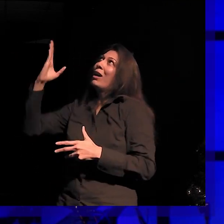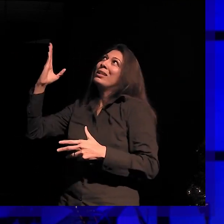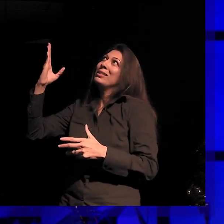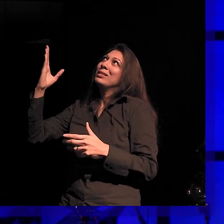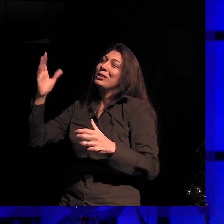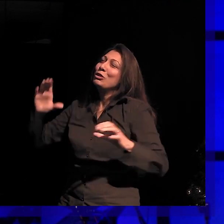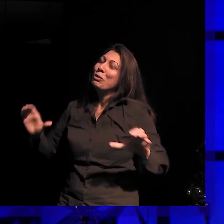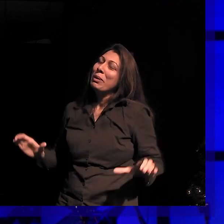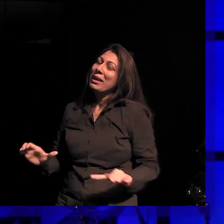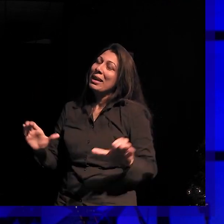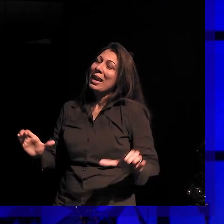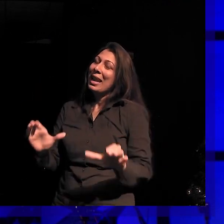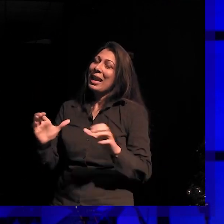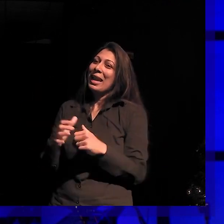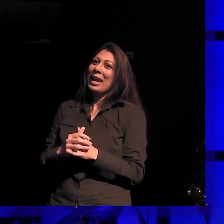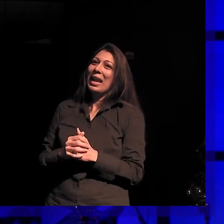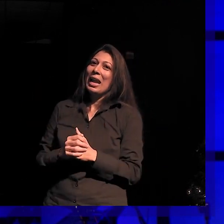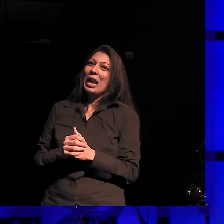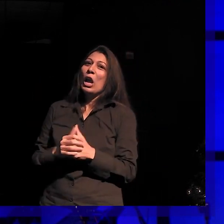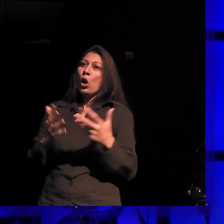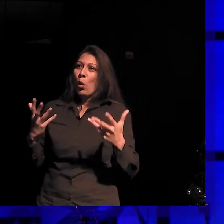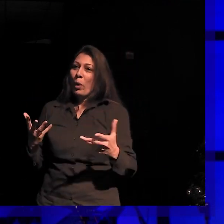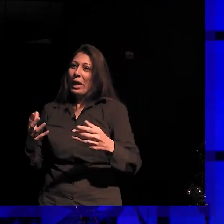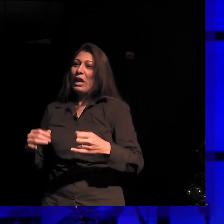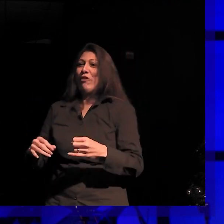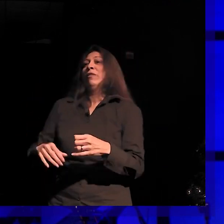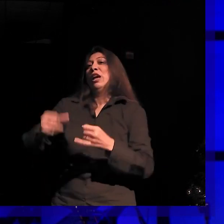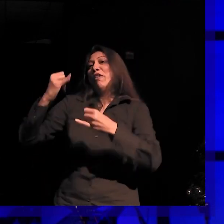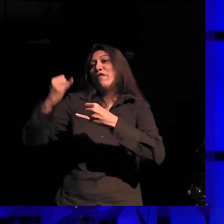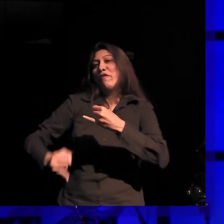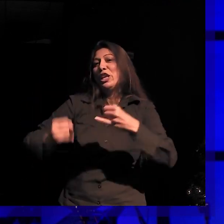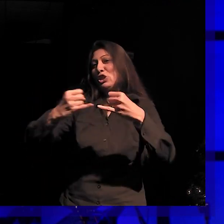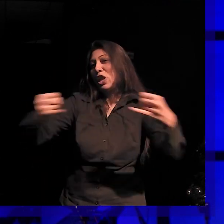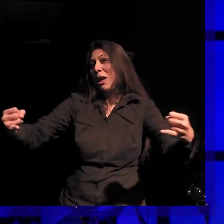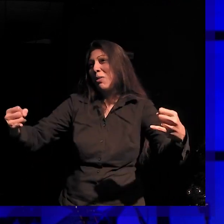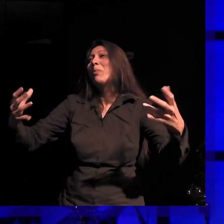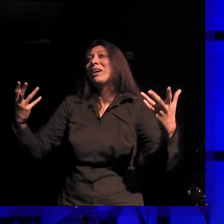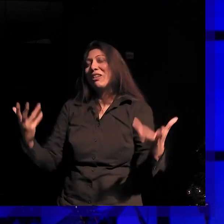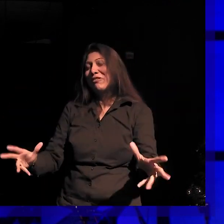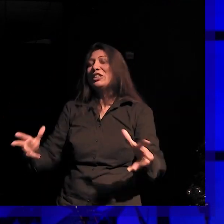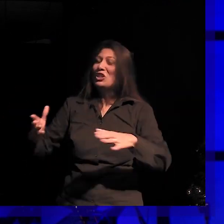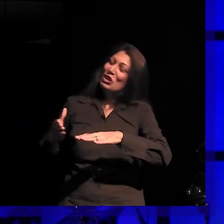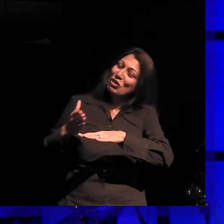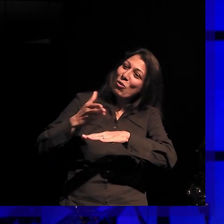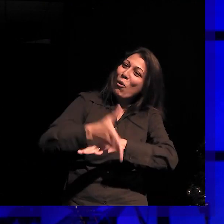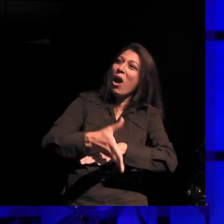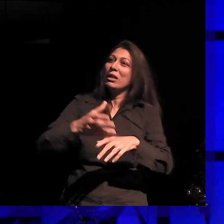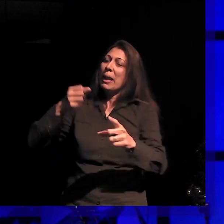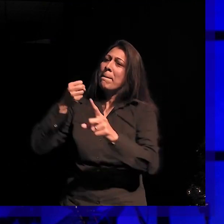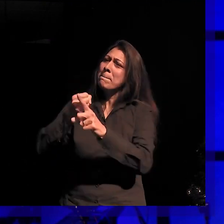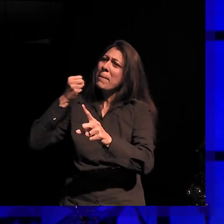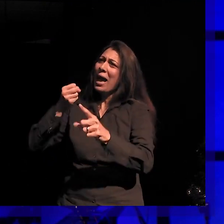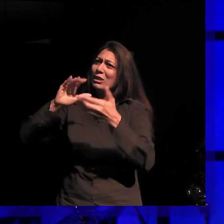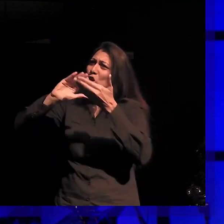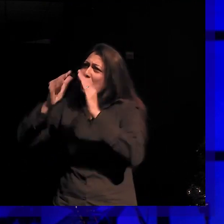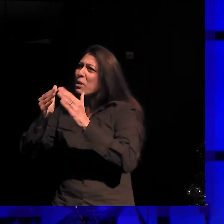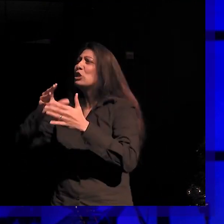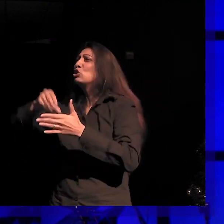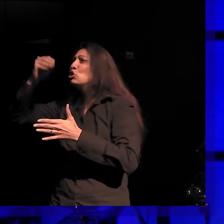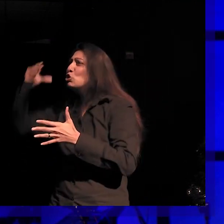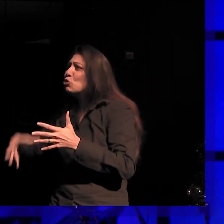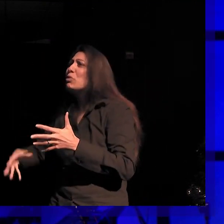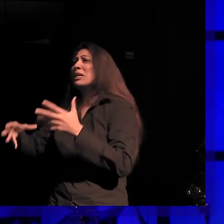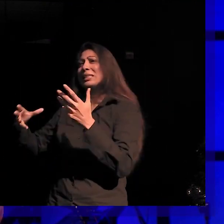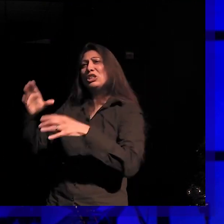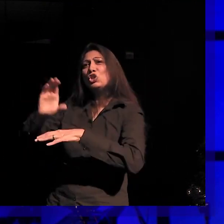do. So we're going to get there. We're going to cross the finish line together. We can do this and really make an impact on our community and on these students and on